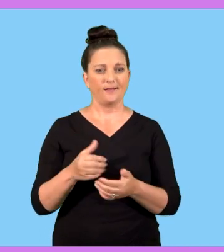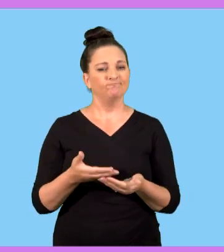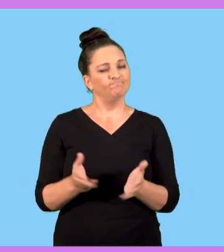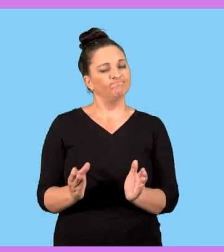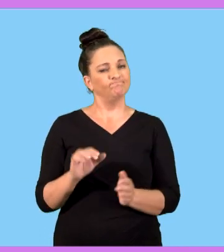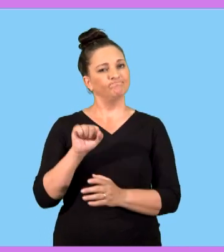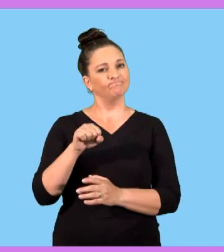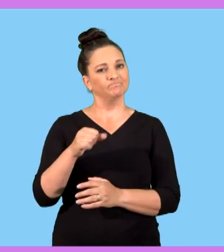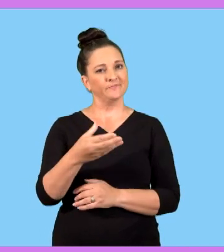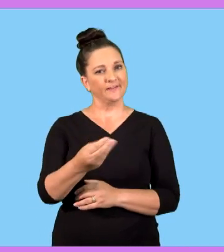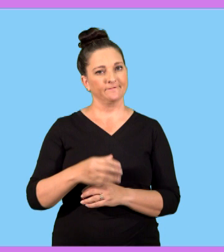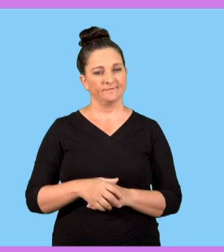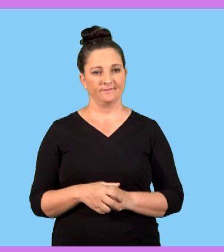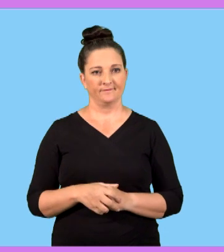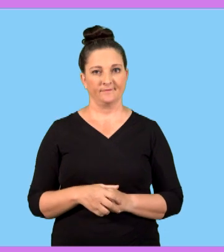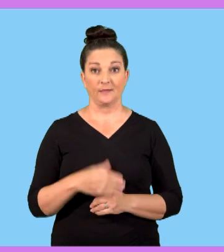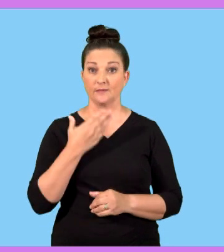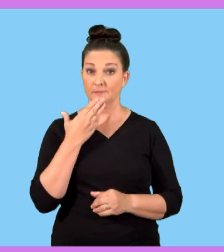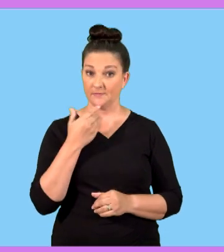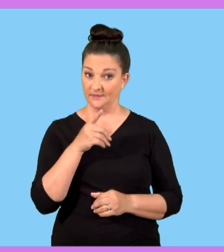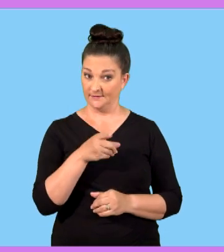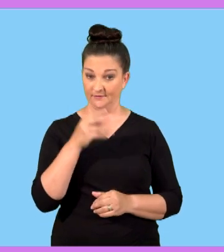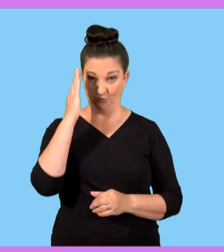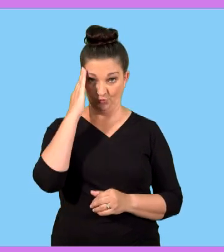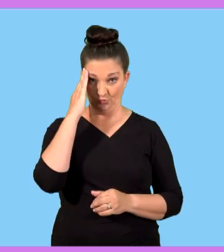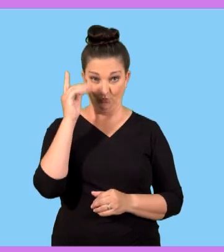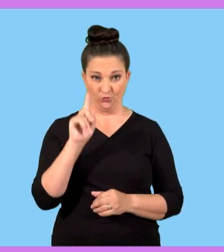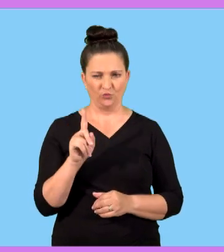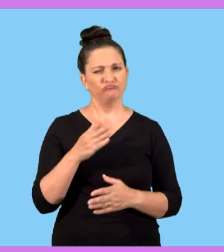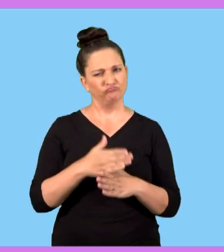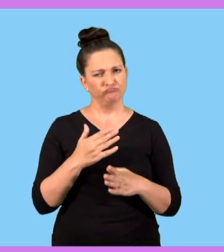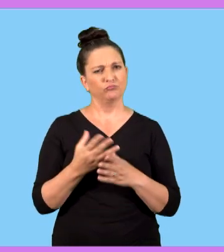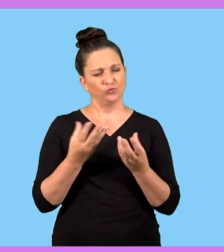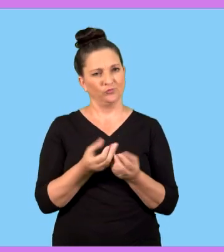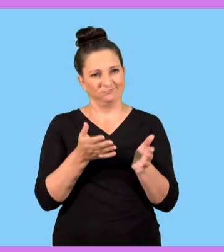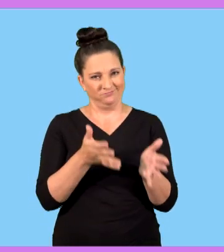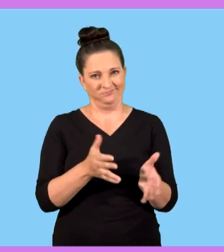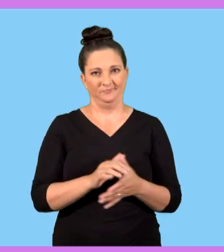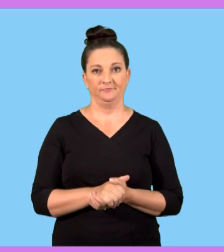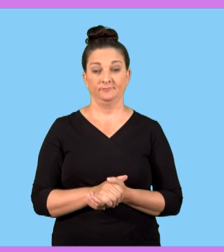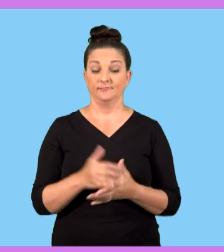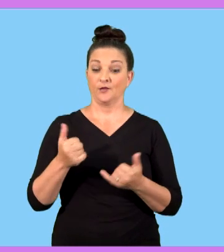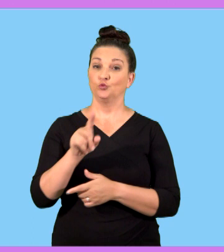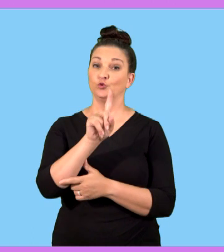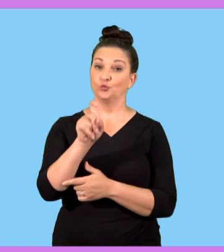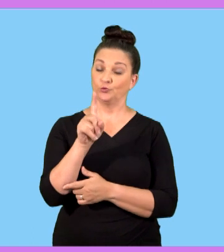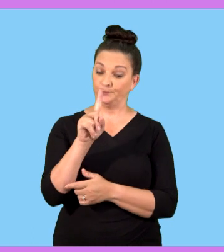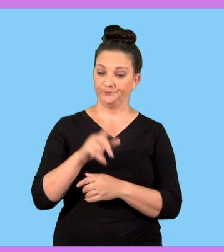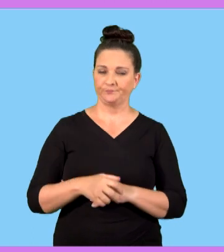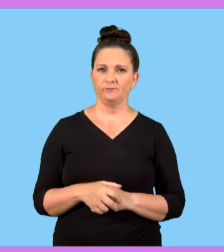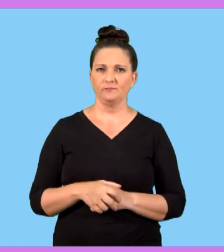seats, it's this one. Right, so please note this is what we will be working with. Now let's look at our first